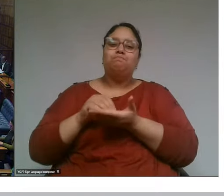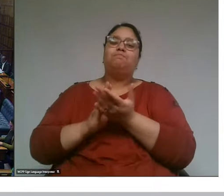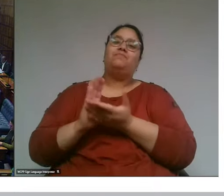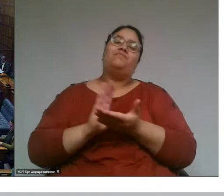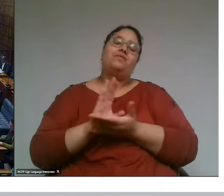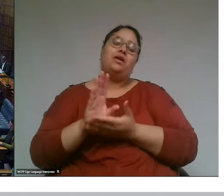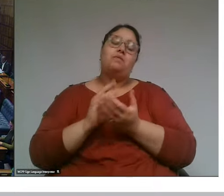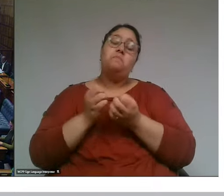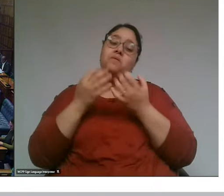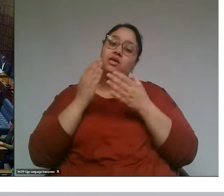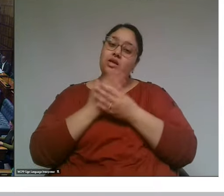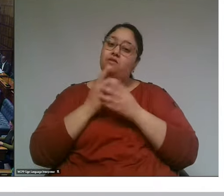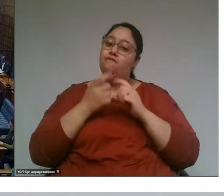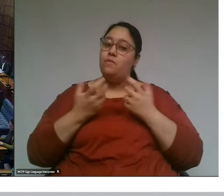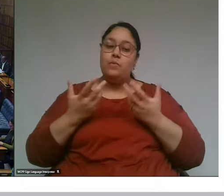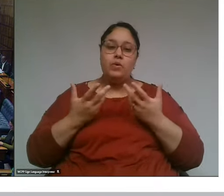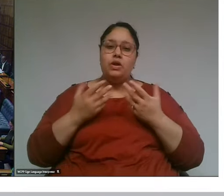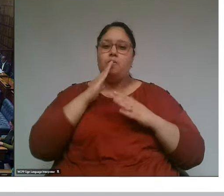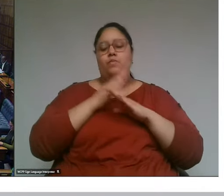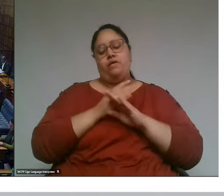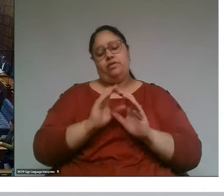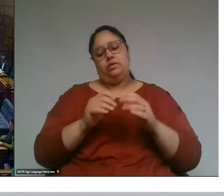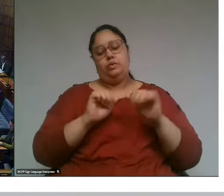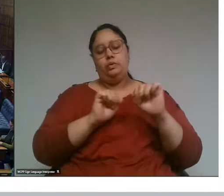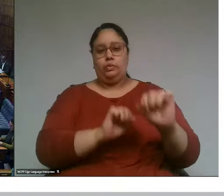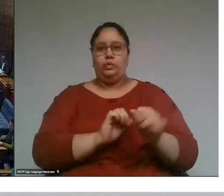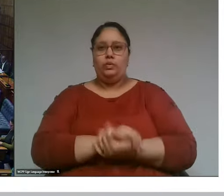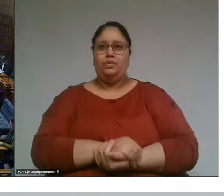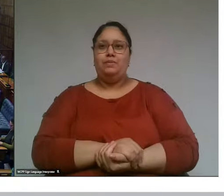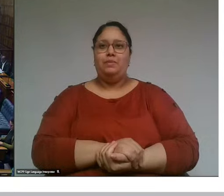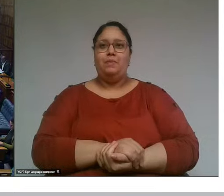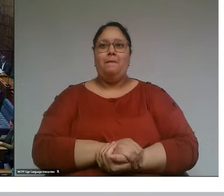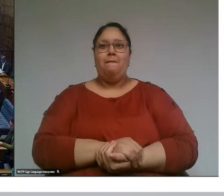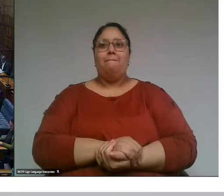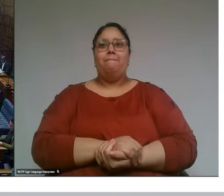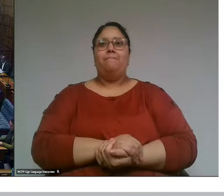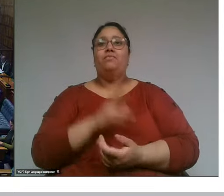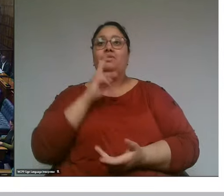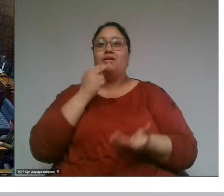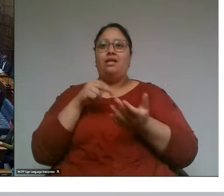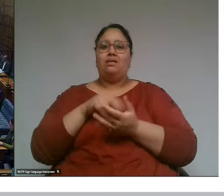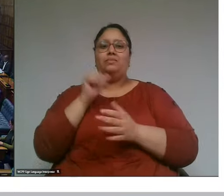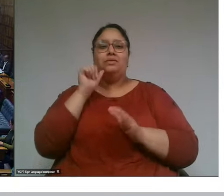in in most cases from the from the private sector thank